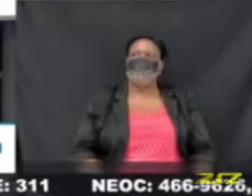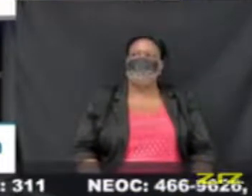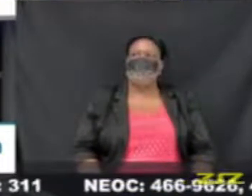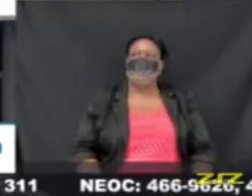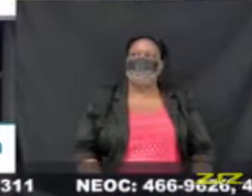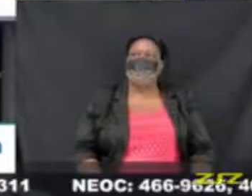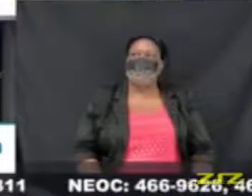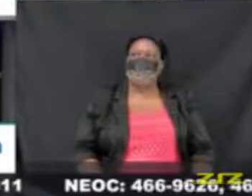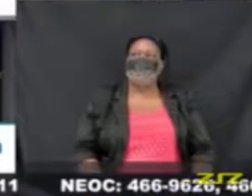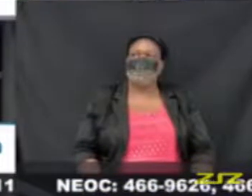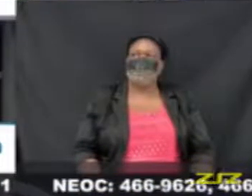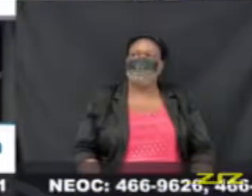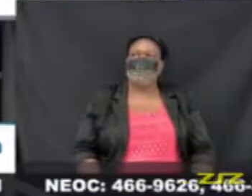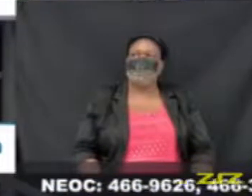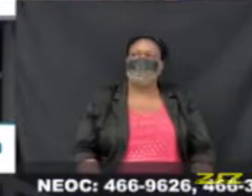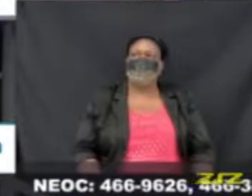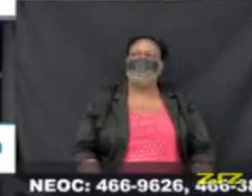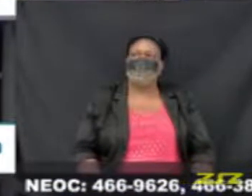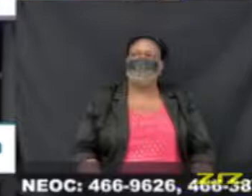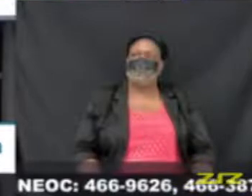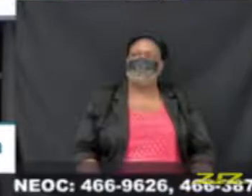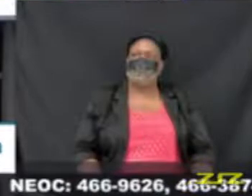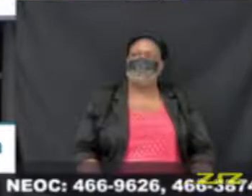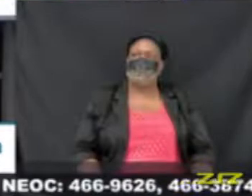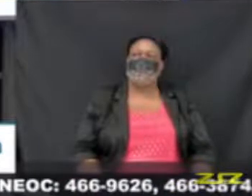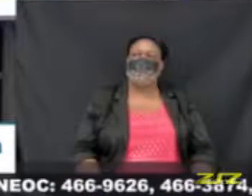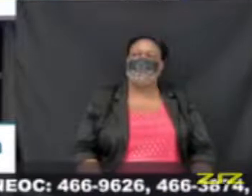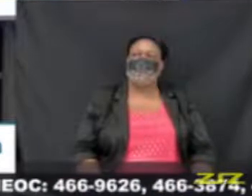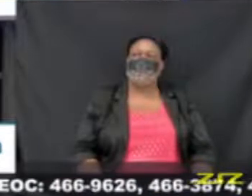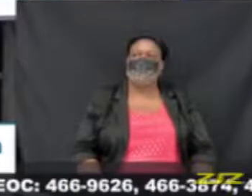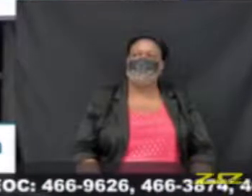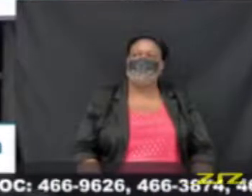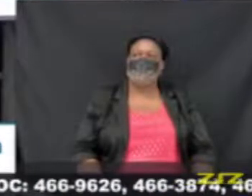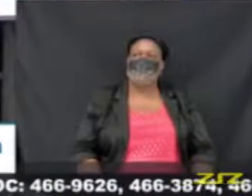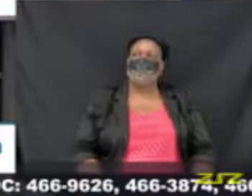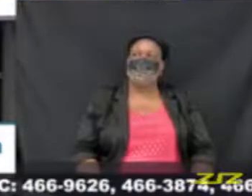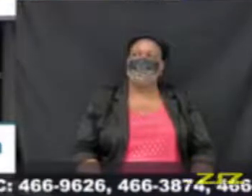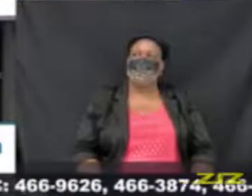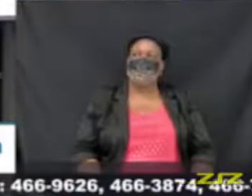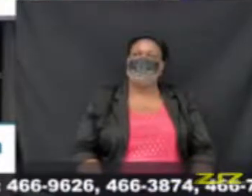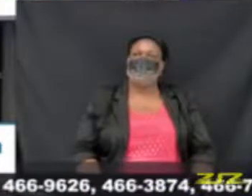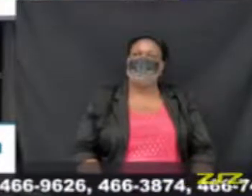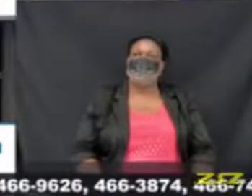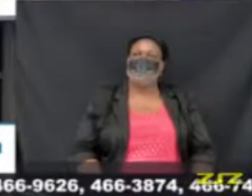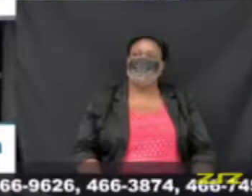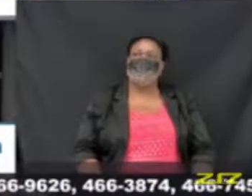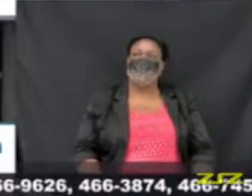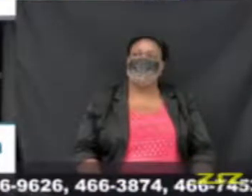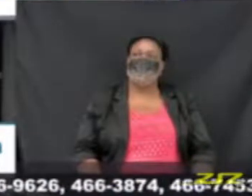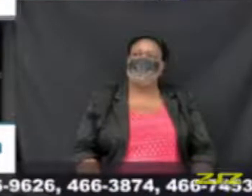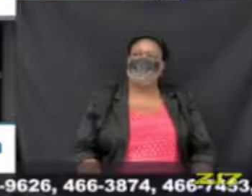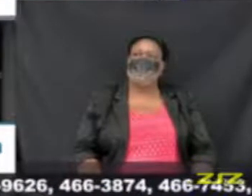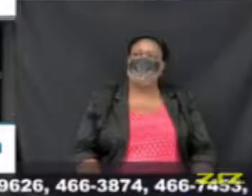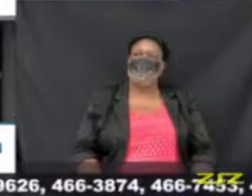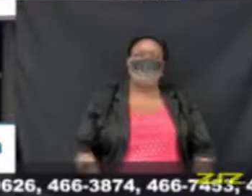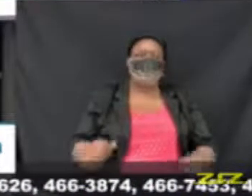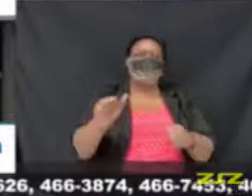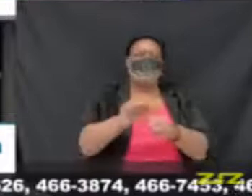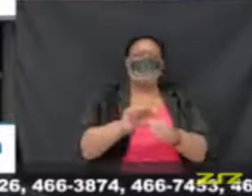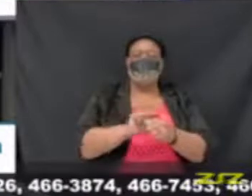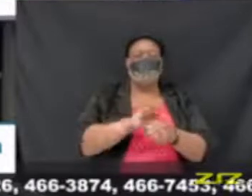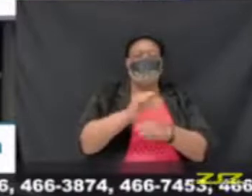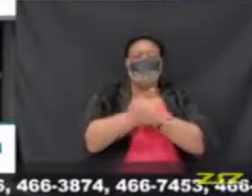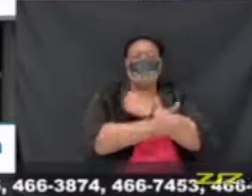Well, first of all, in addressing this pandemic, there is no one-size-fits-all approach. And so every country has